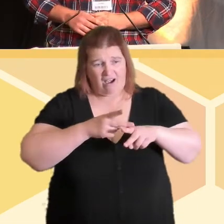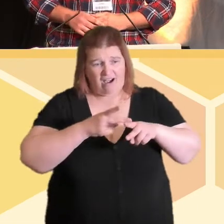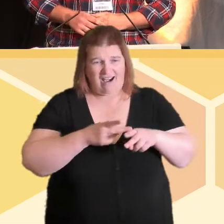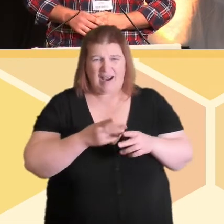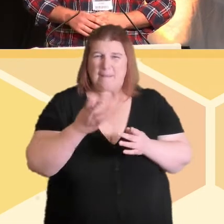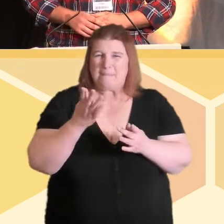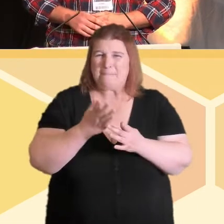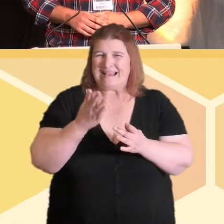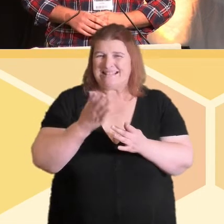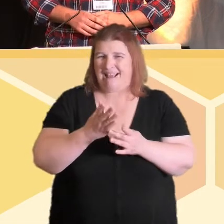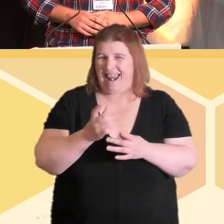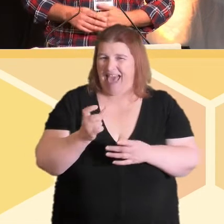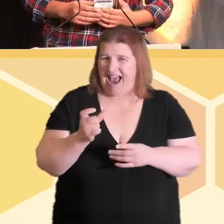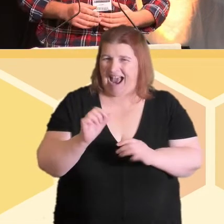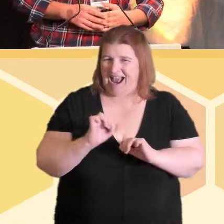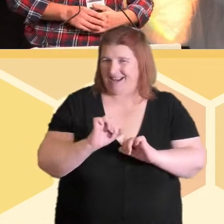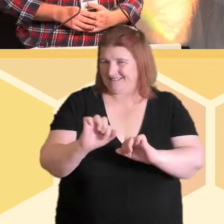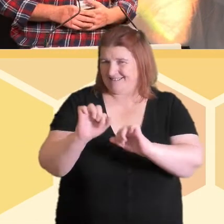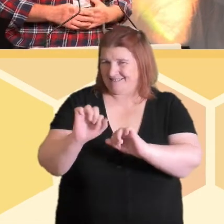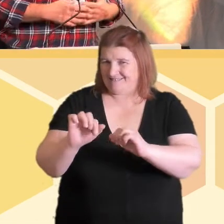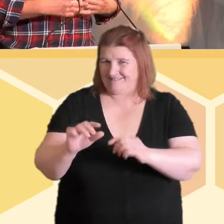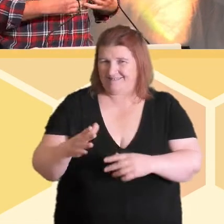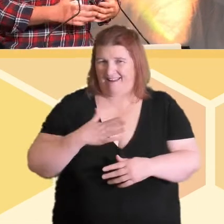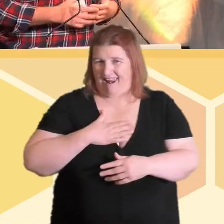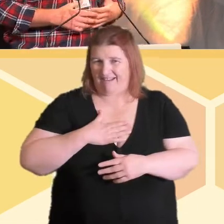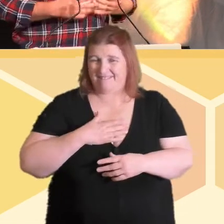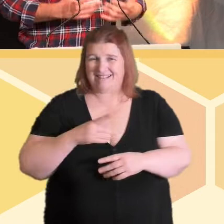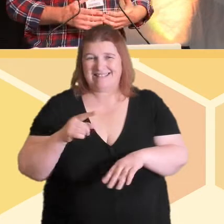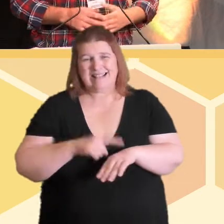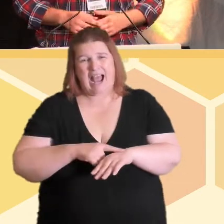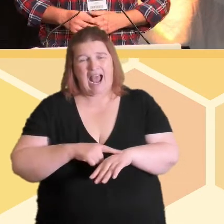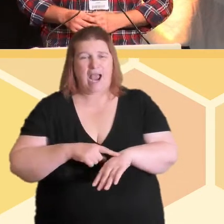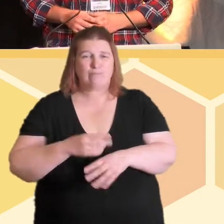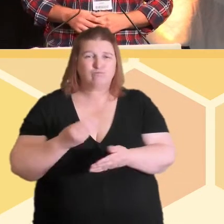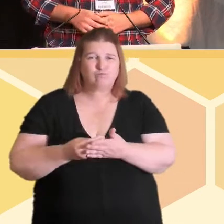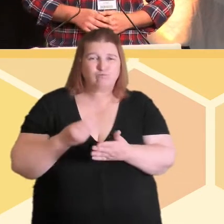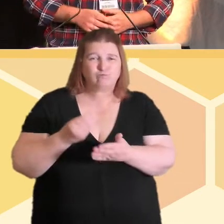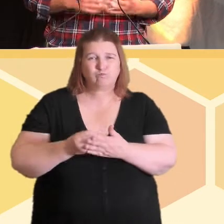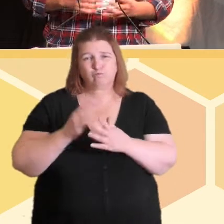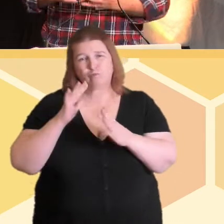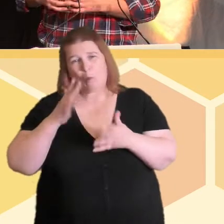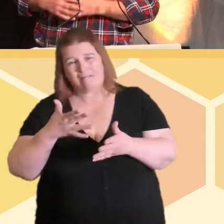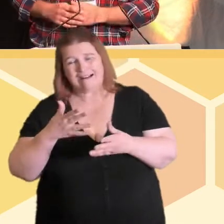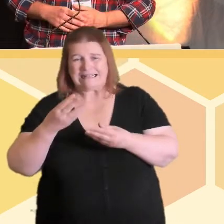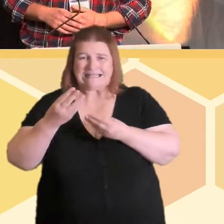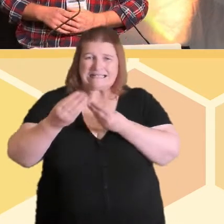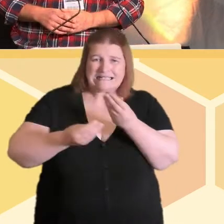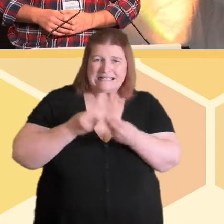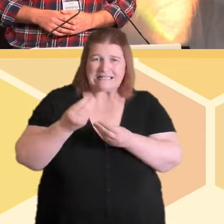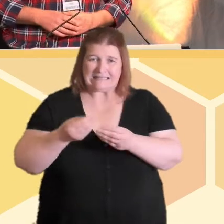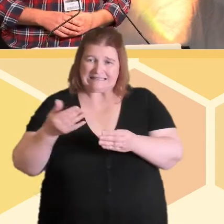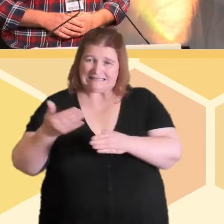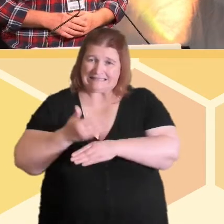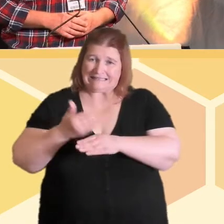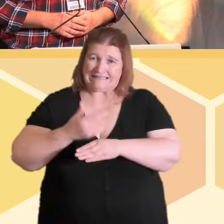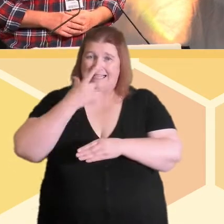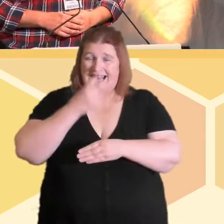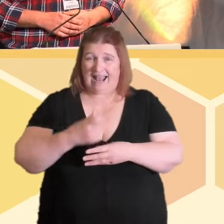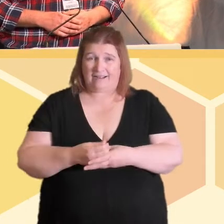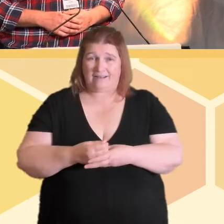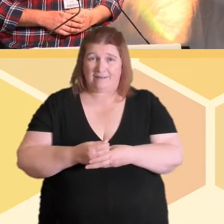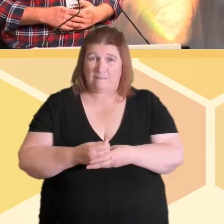middle-class angst? You know, for those who have the time and the money to worry about it and they can actively do something about